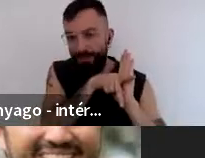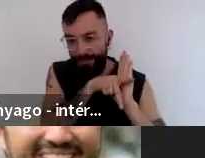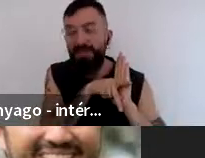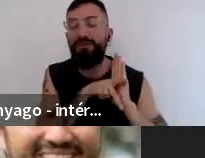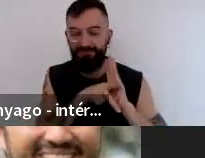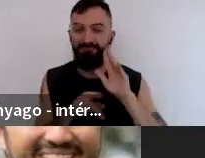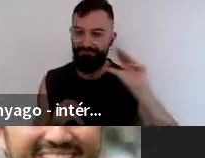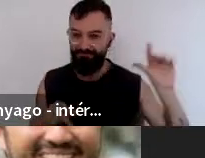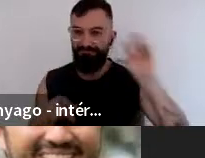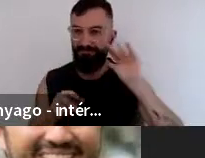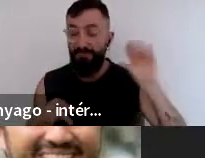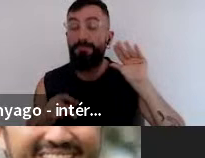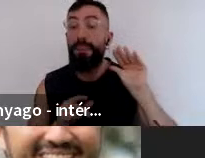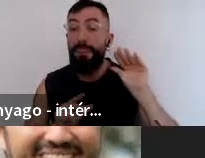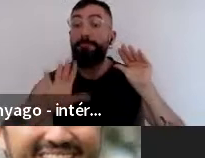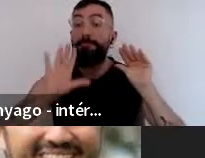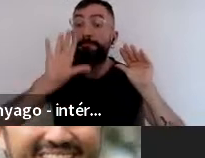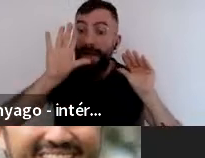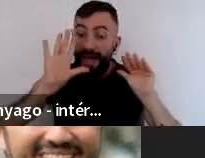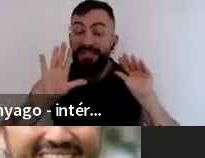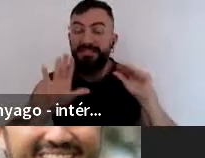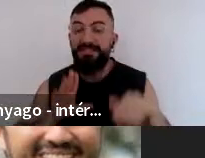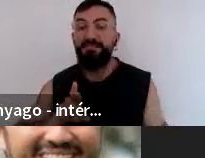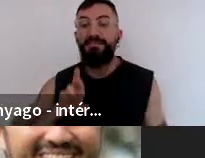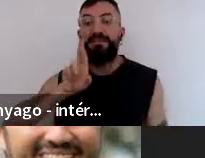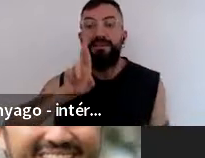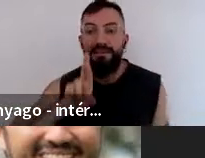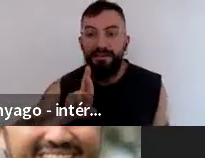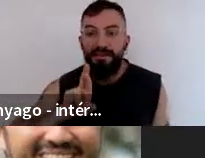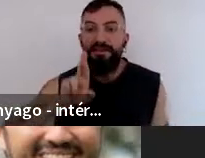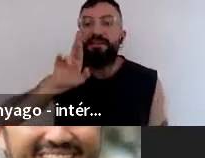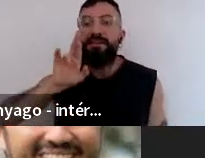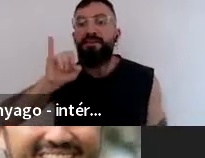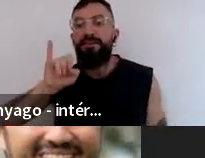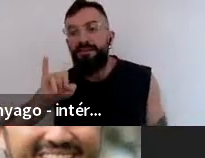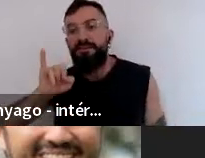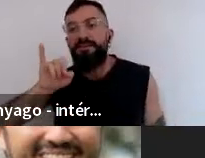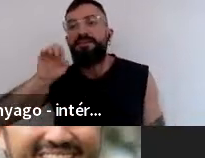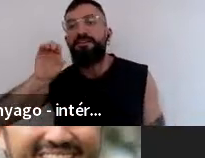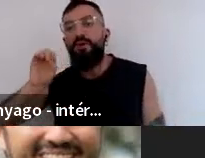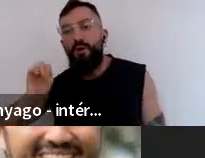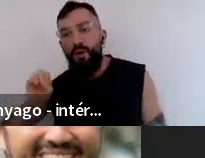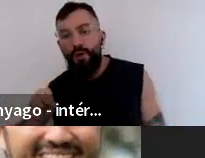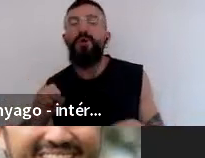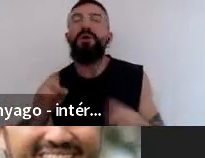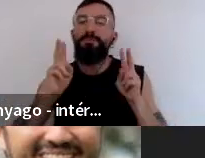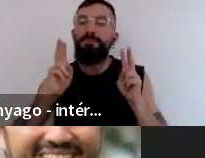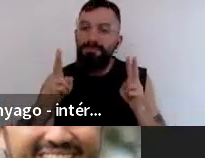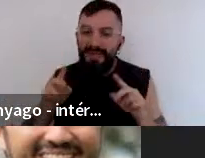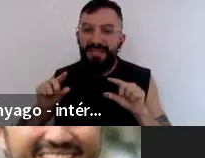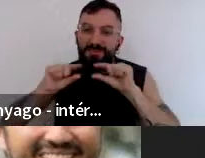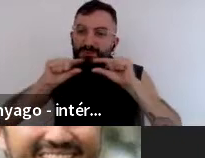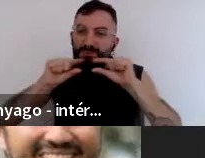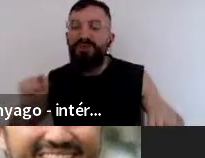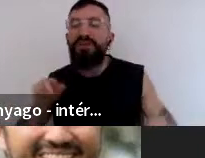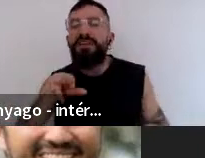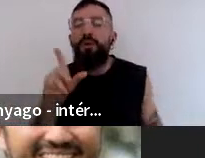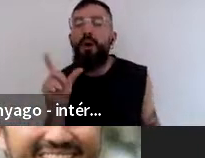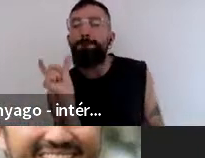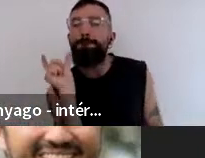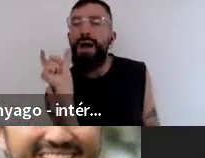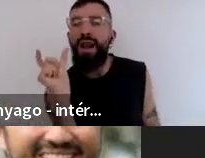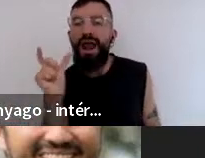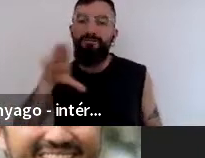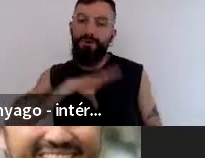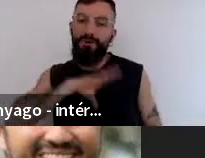Libras, and the sequentiality, the way each sign is produced linearly, comes from